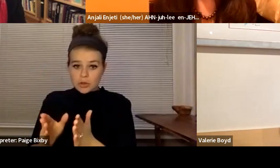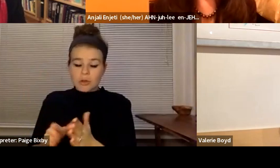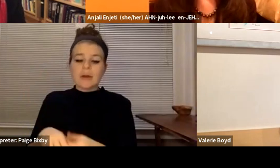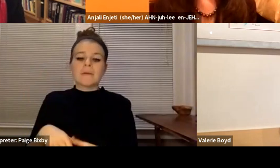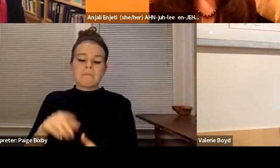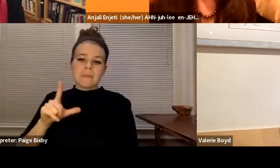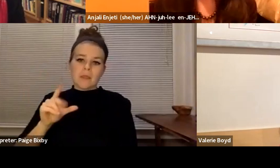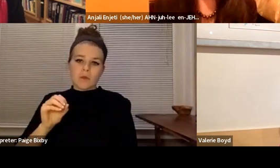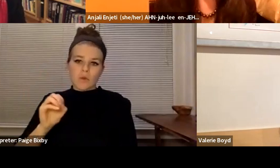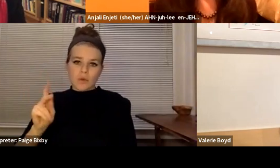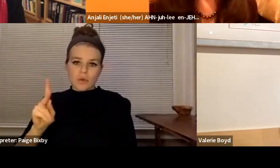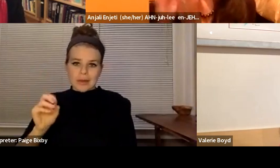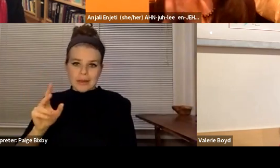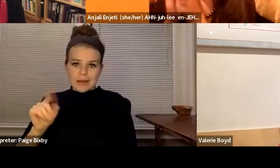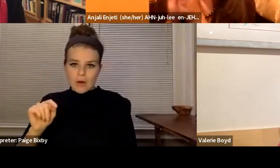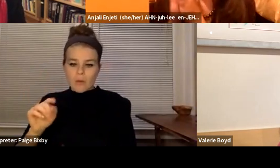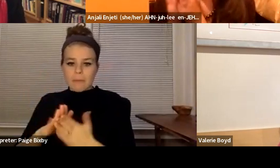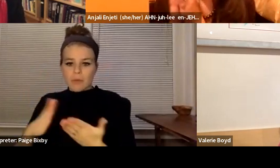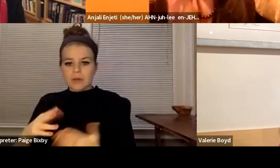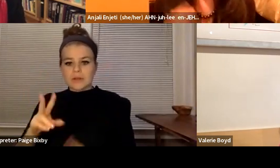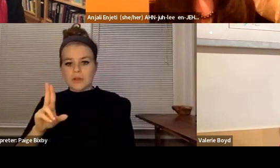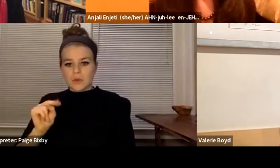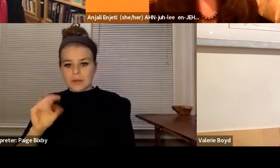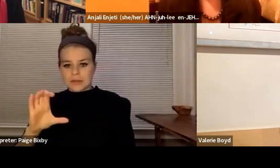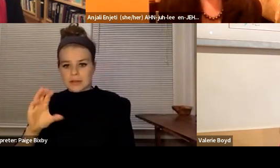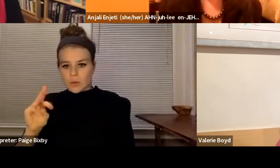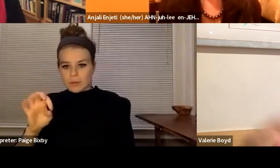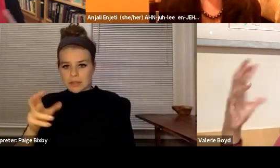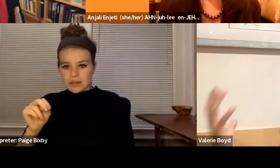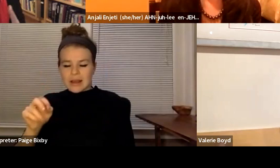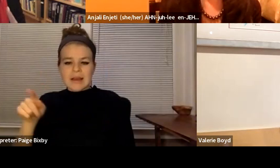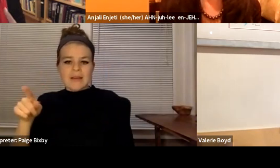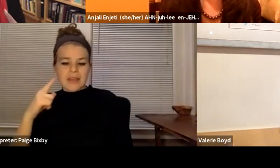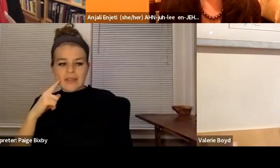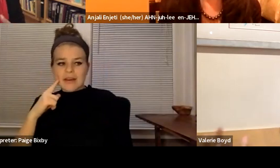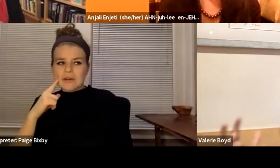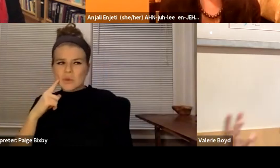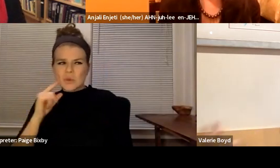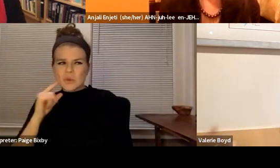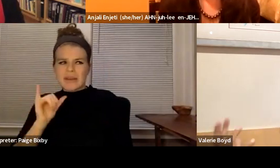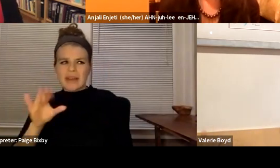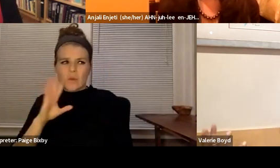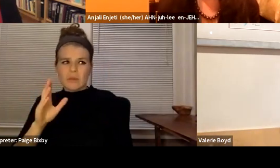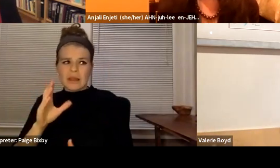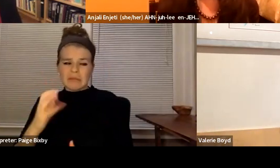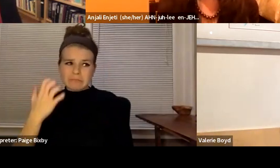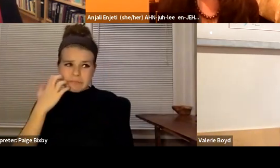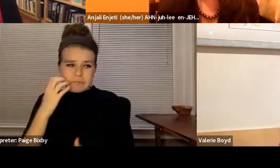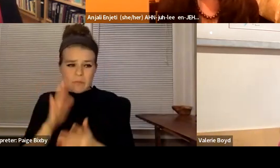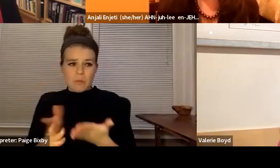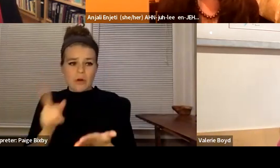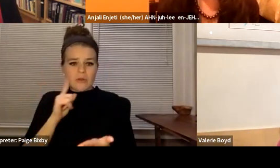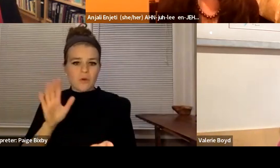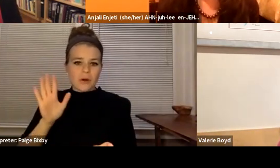Books at UNC Wilmington. They felt like the book was going to be too big for what they wanted to do, what they